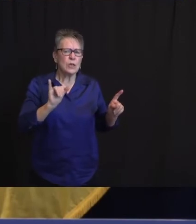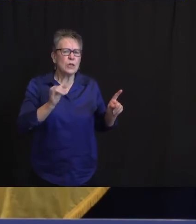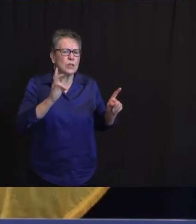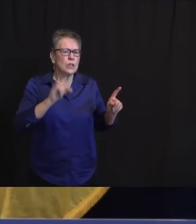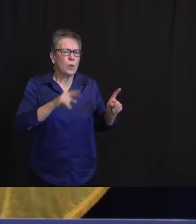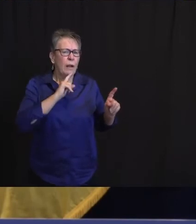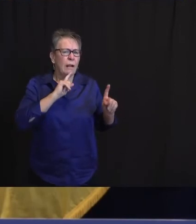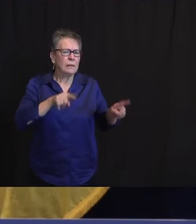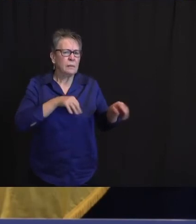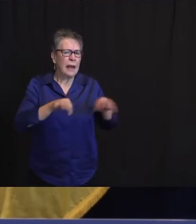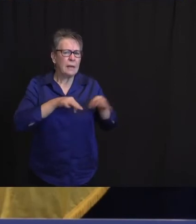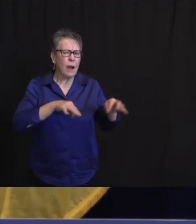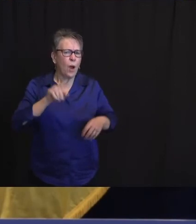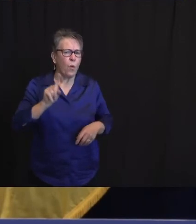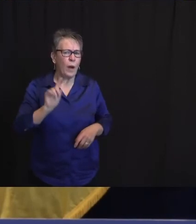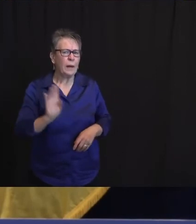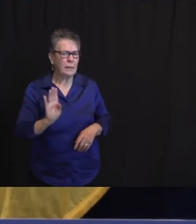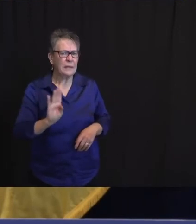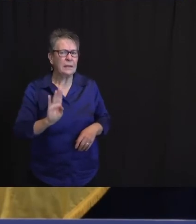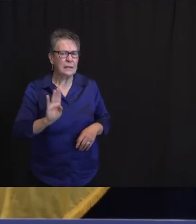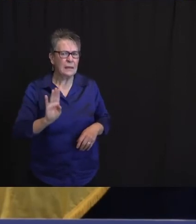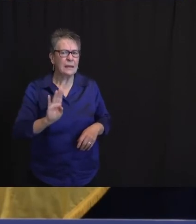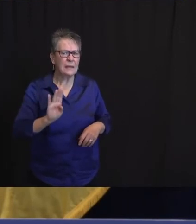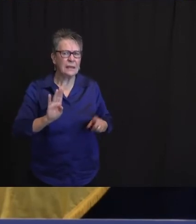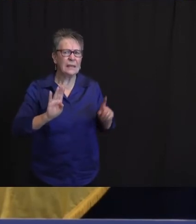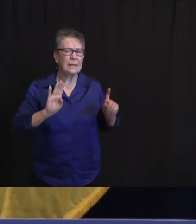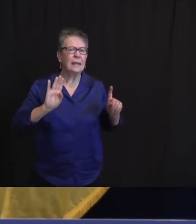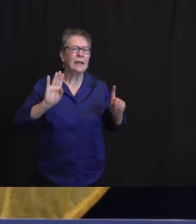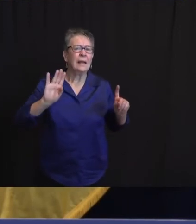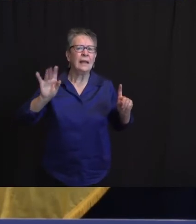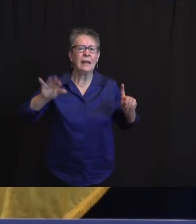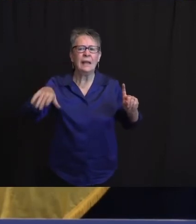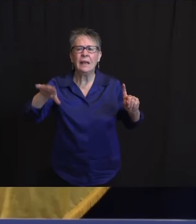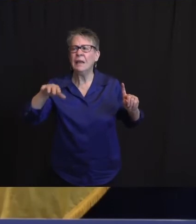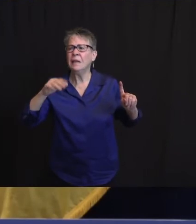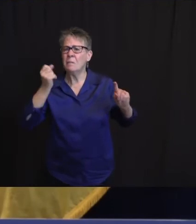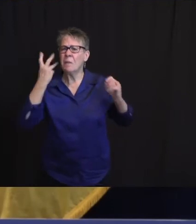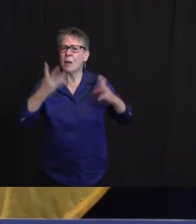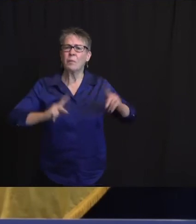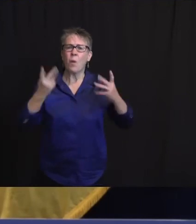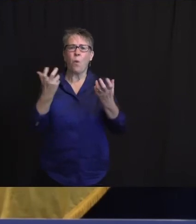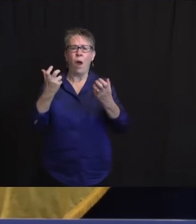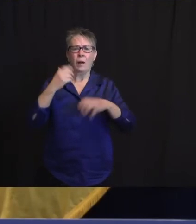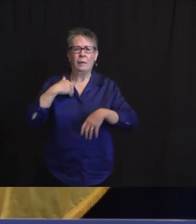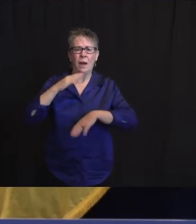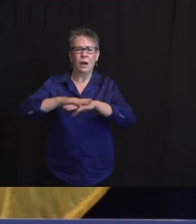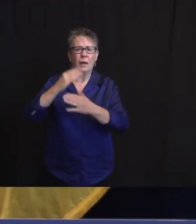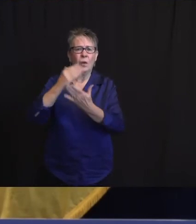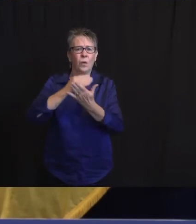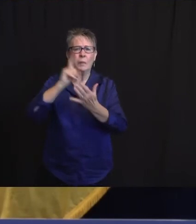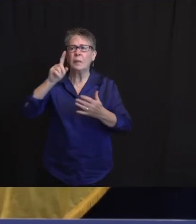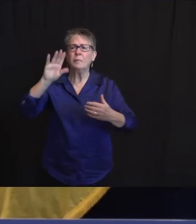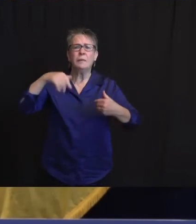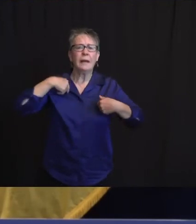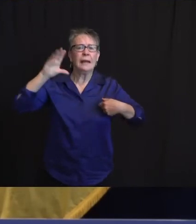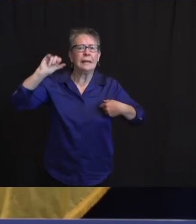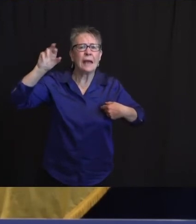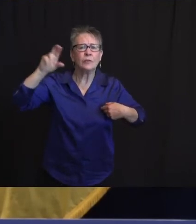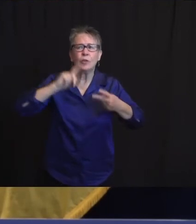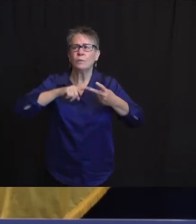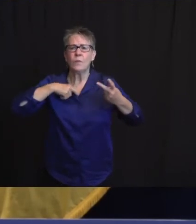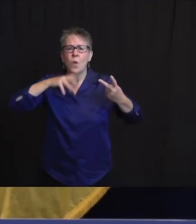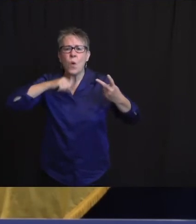who are raising rightfully, I've got cancer, I'm old, I work in this particular community, I live in this particular community, whether